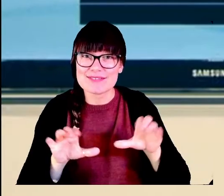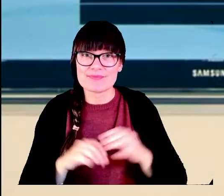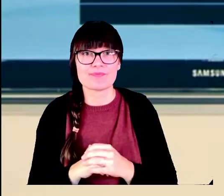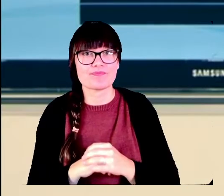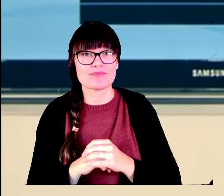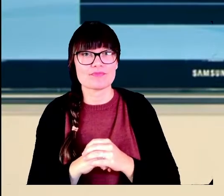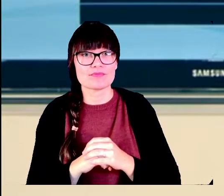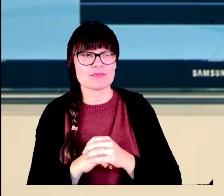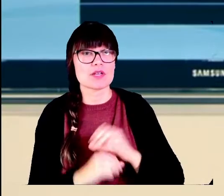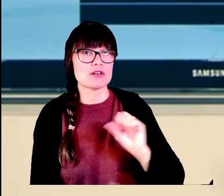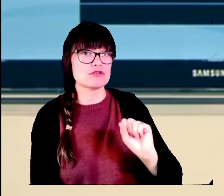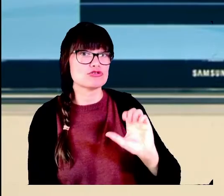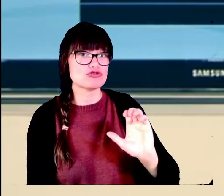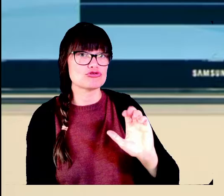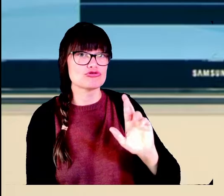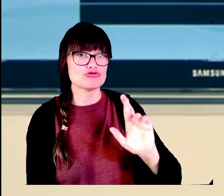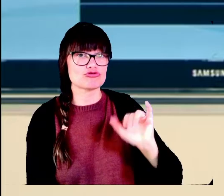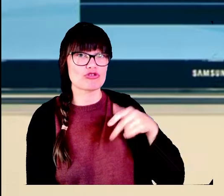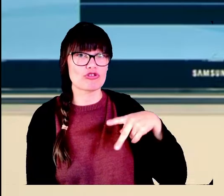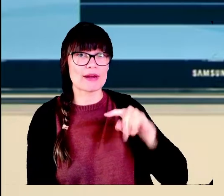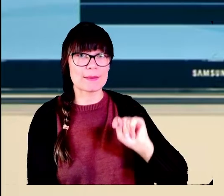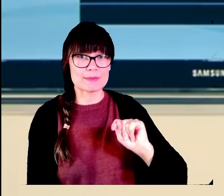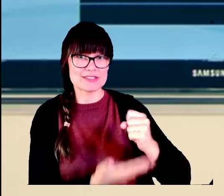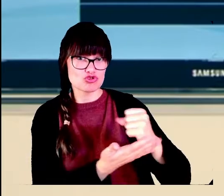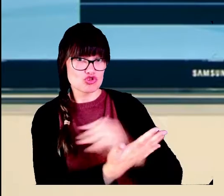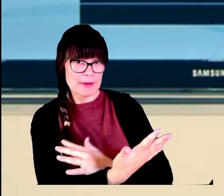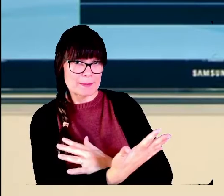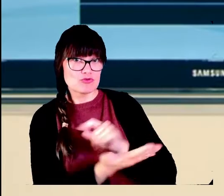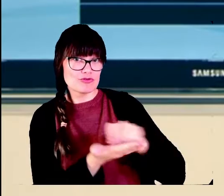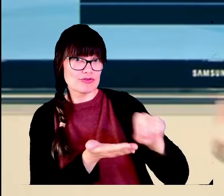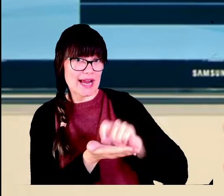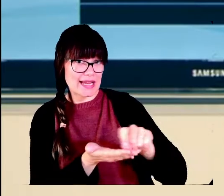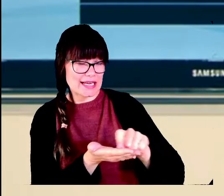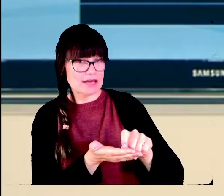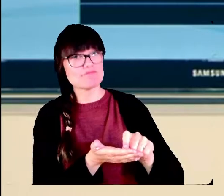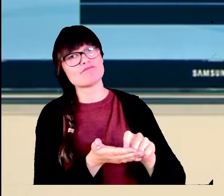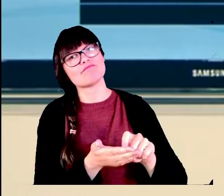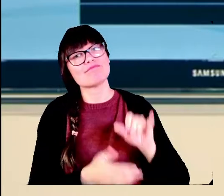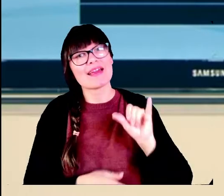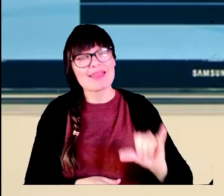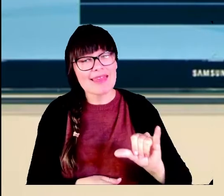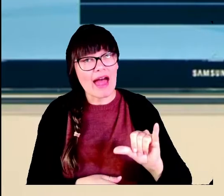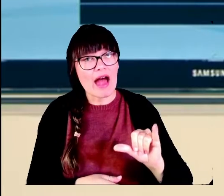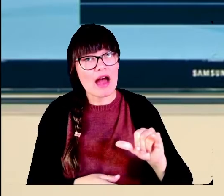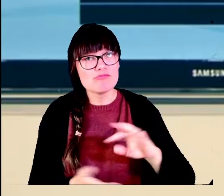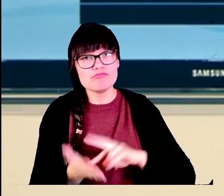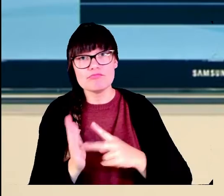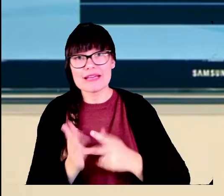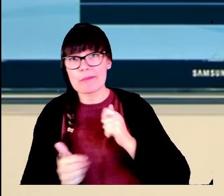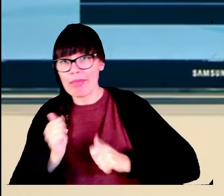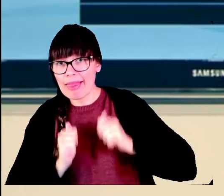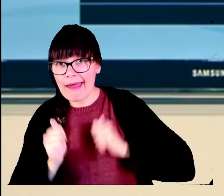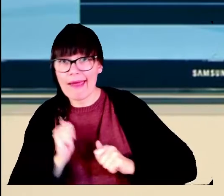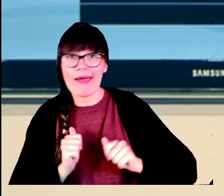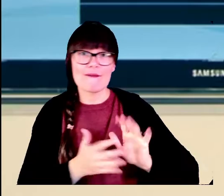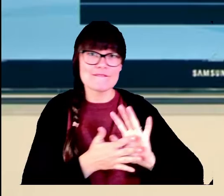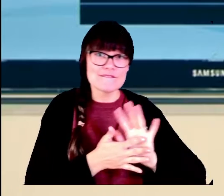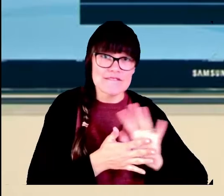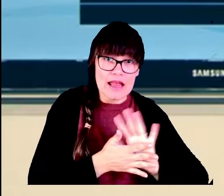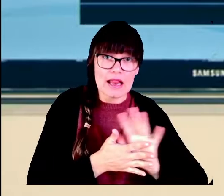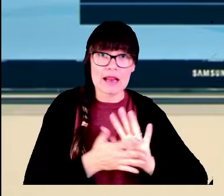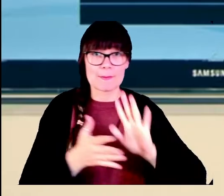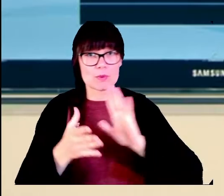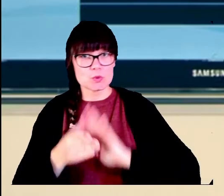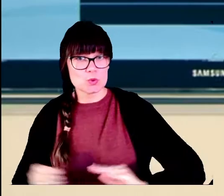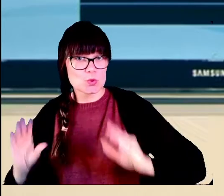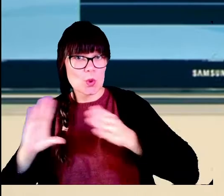writing, now this would be more, now you're talking more, could again be plays, but you could be talking film too. You could be talking stories. You could be talking